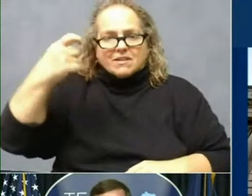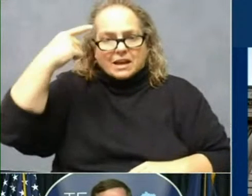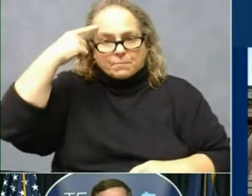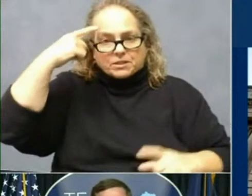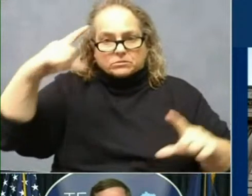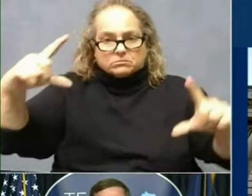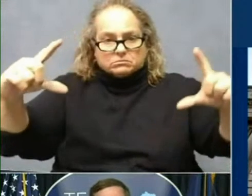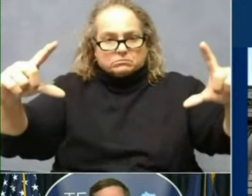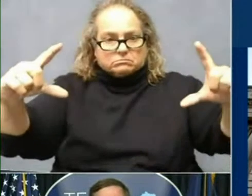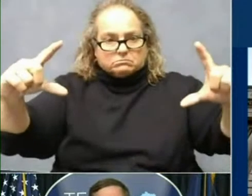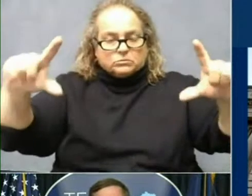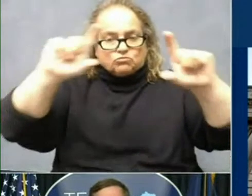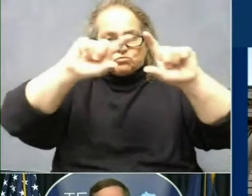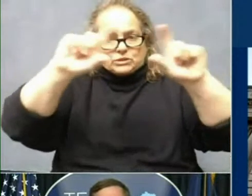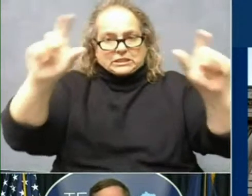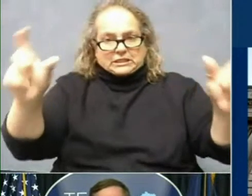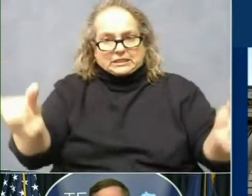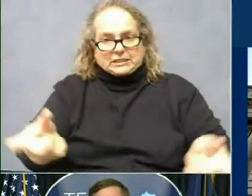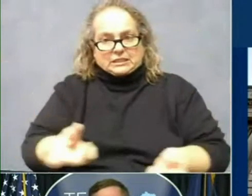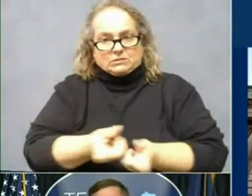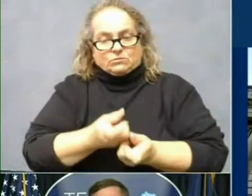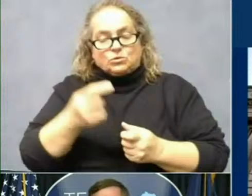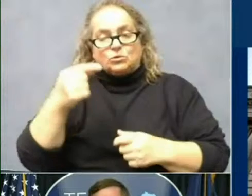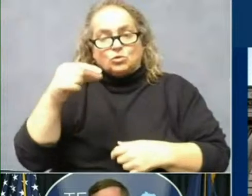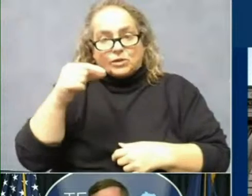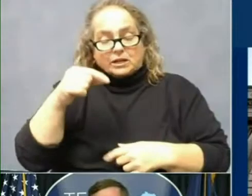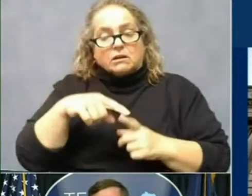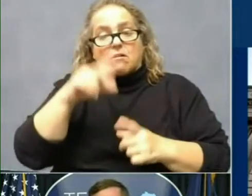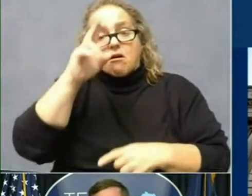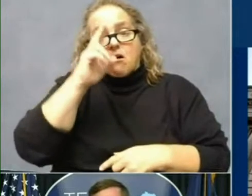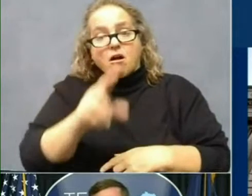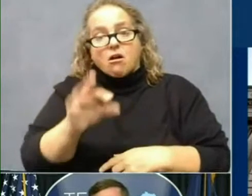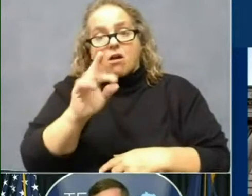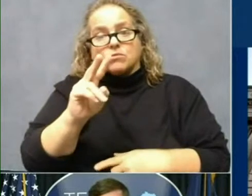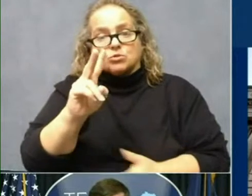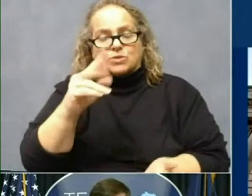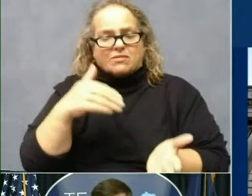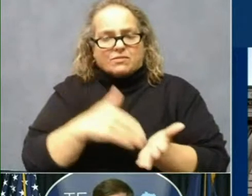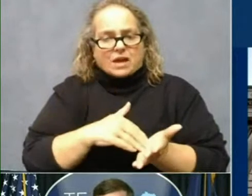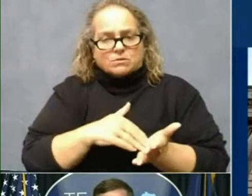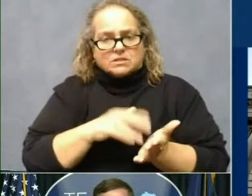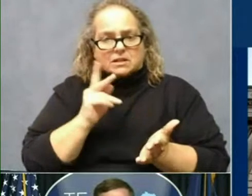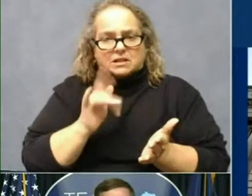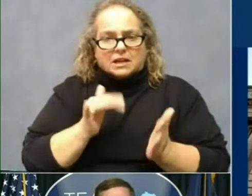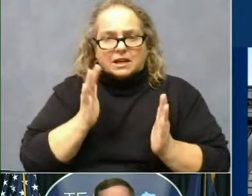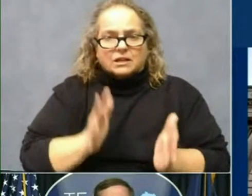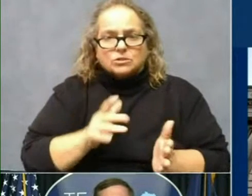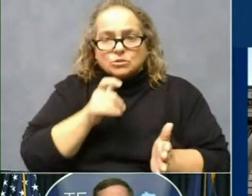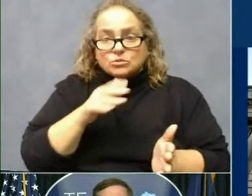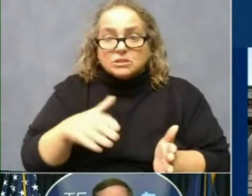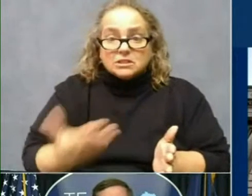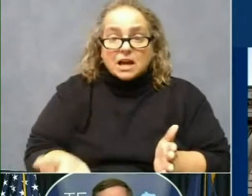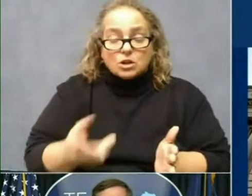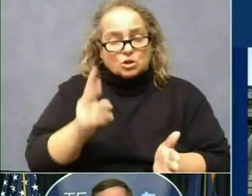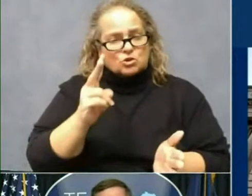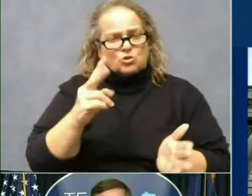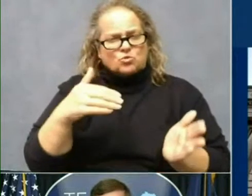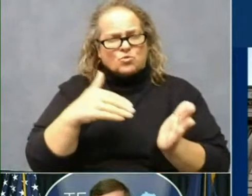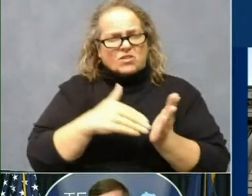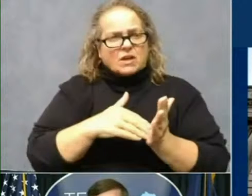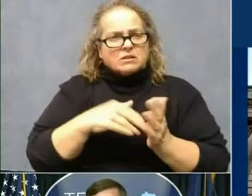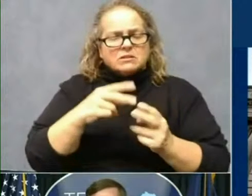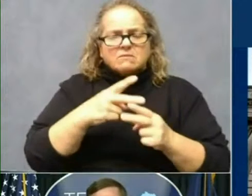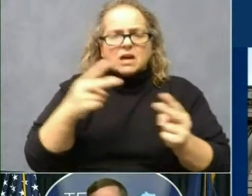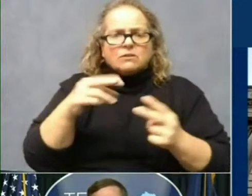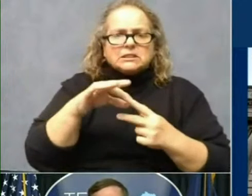in honor of these 2,000 lost Kentuckians. Those are 2,000 special souls that